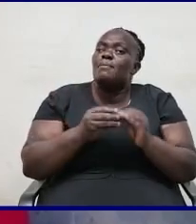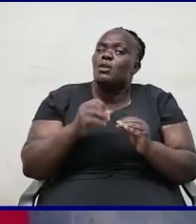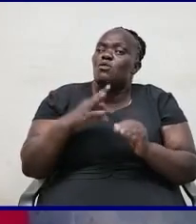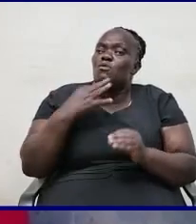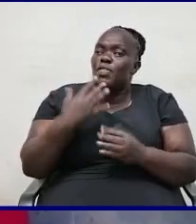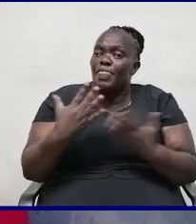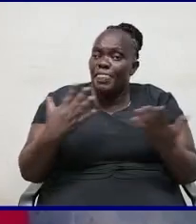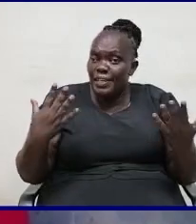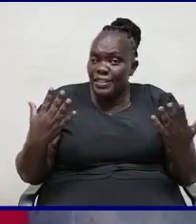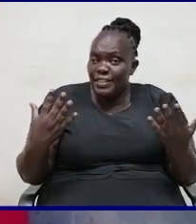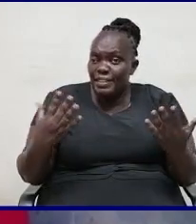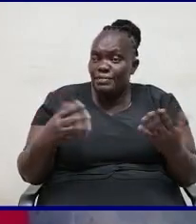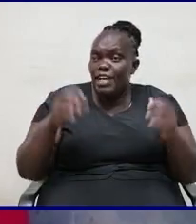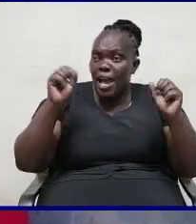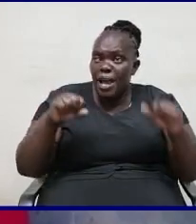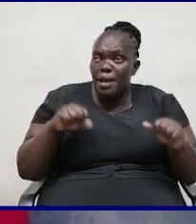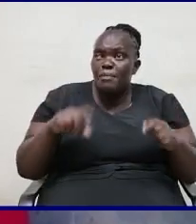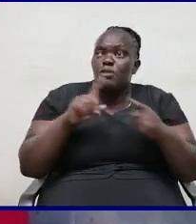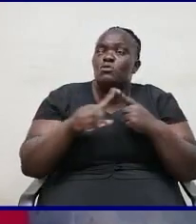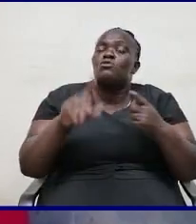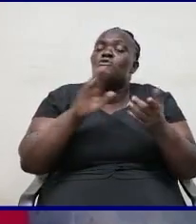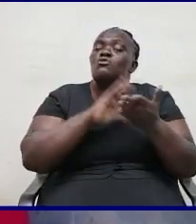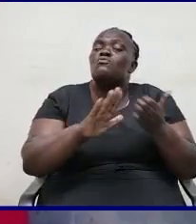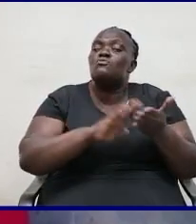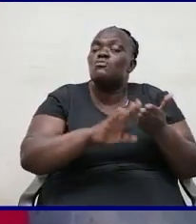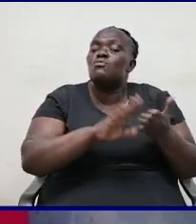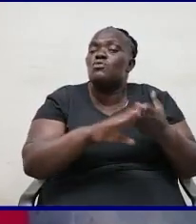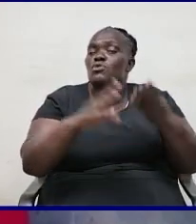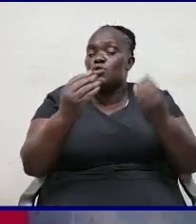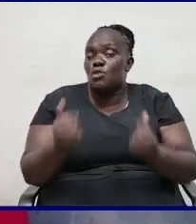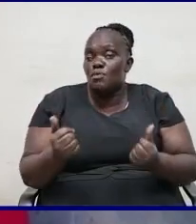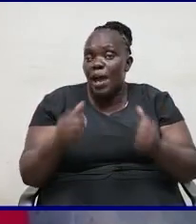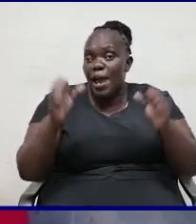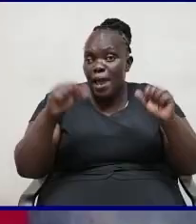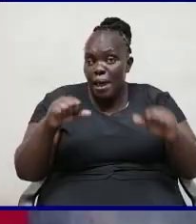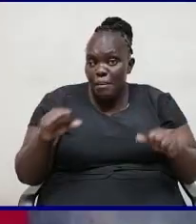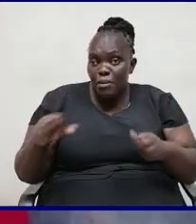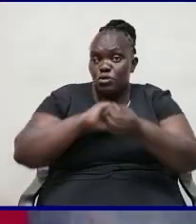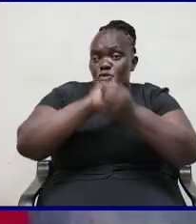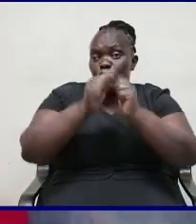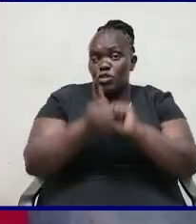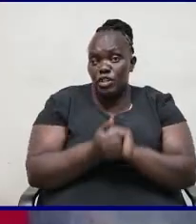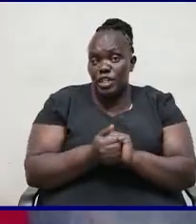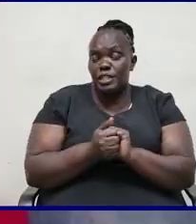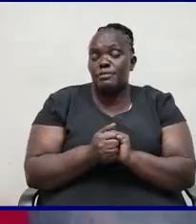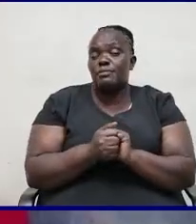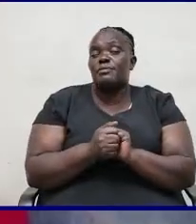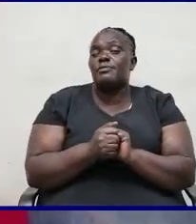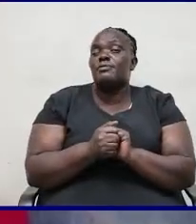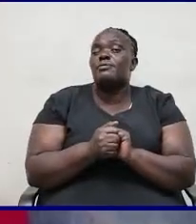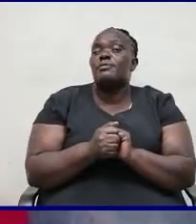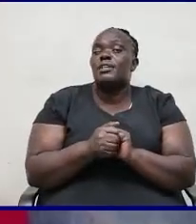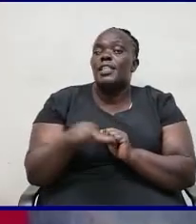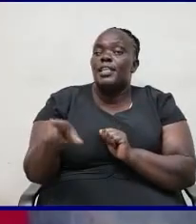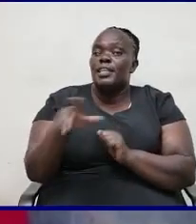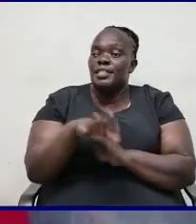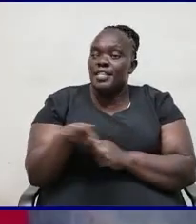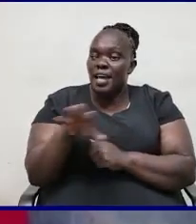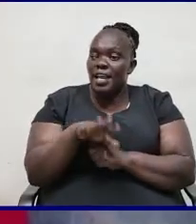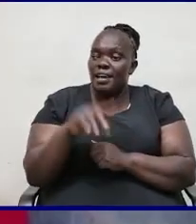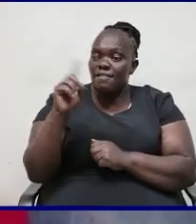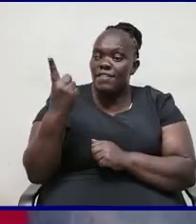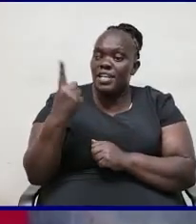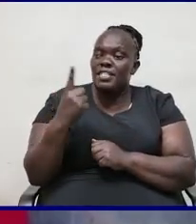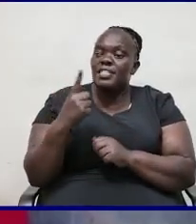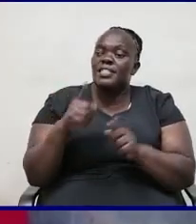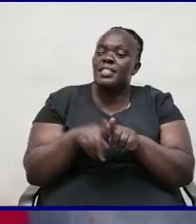that, first of all, that we were able to quickly address, that were able to transform the tourism sector. The